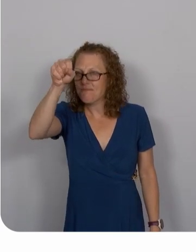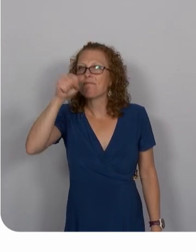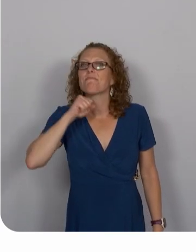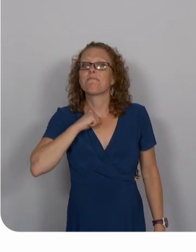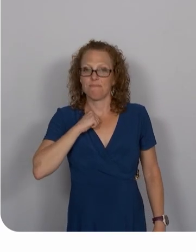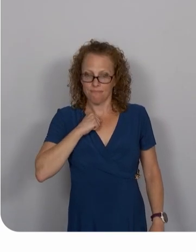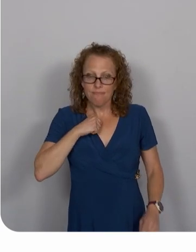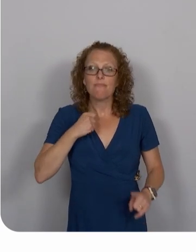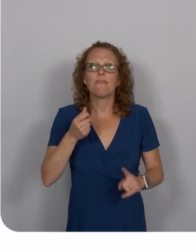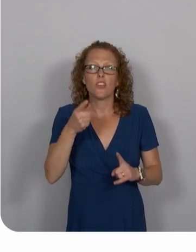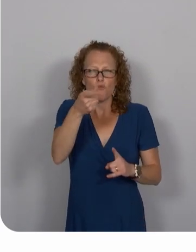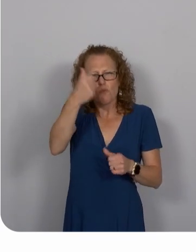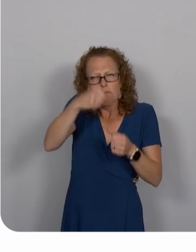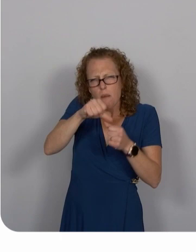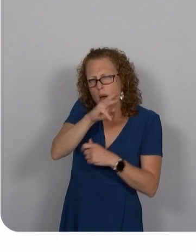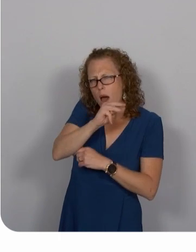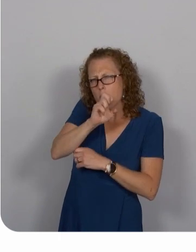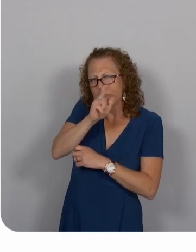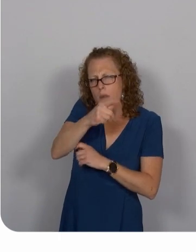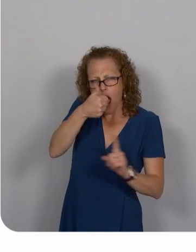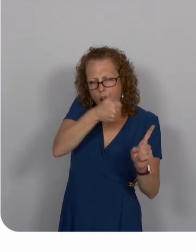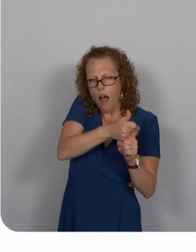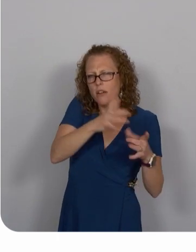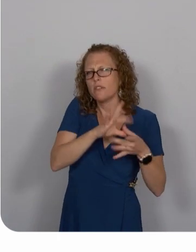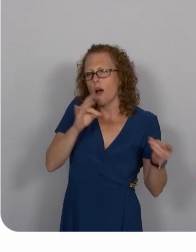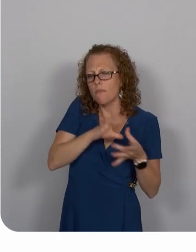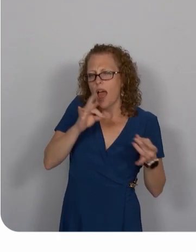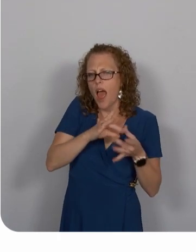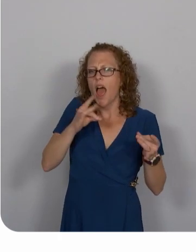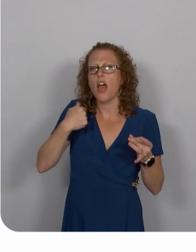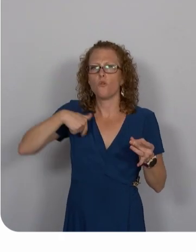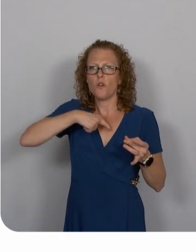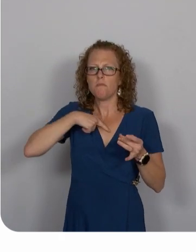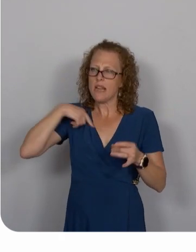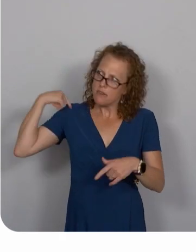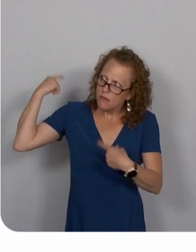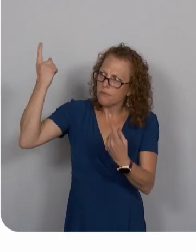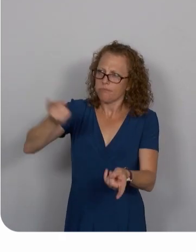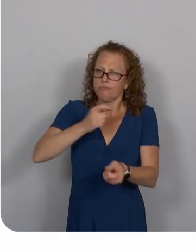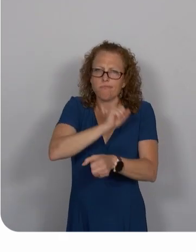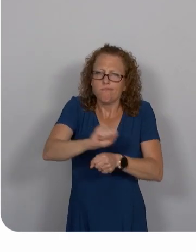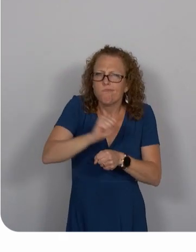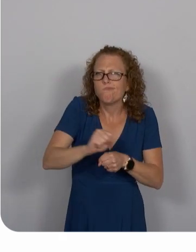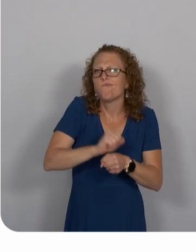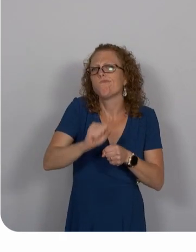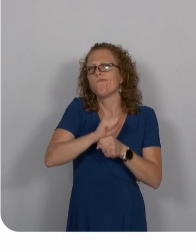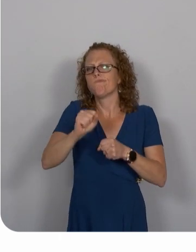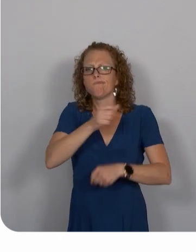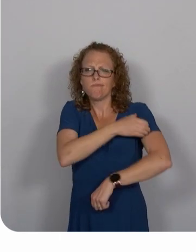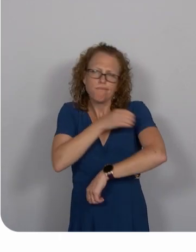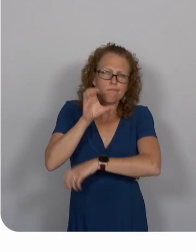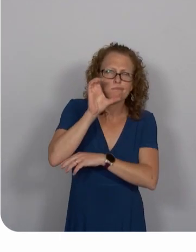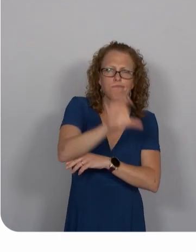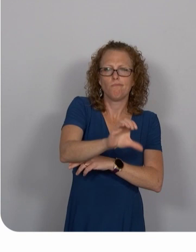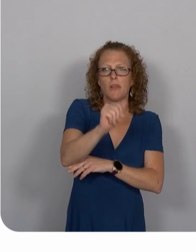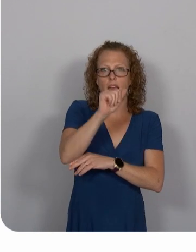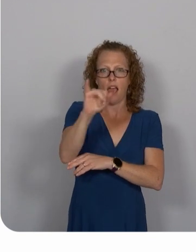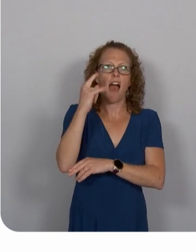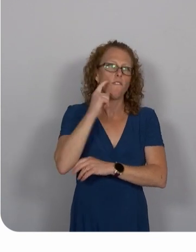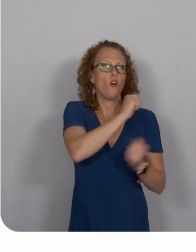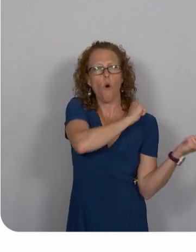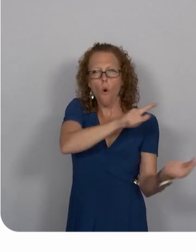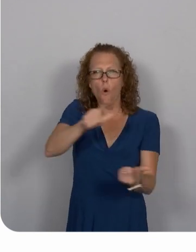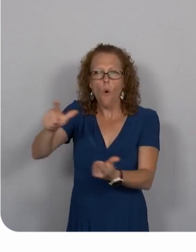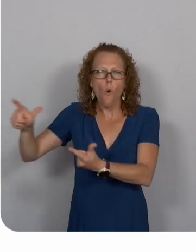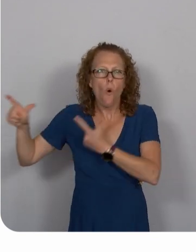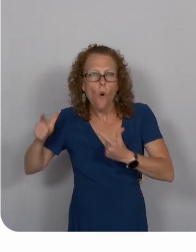As Mark mentioned earlier, we have been working to bring the power of AI into all of our products. And starting